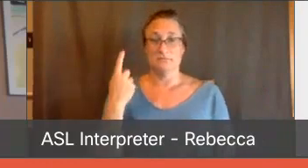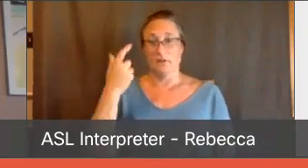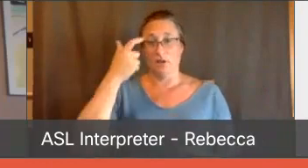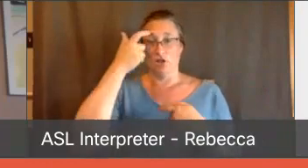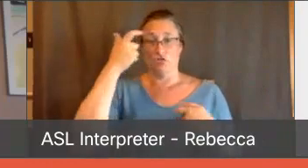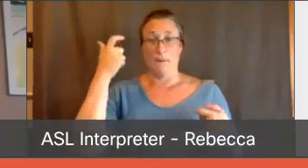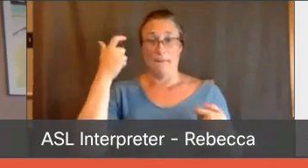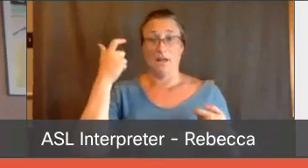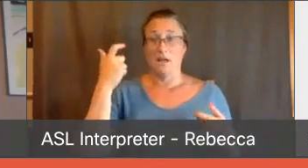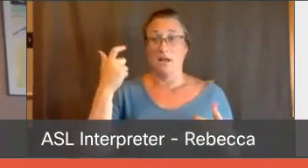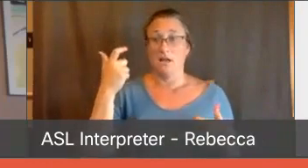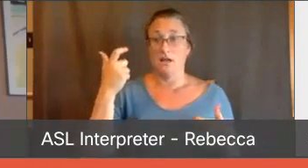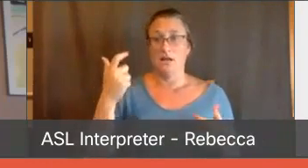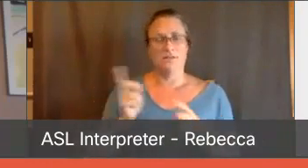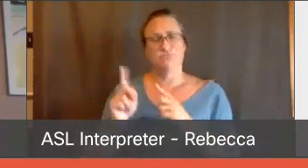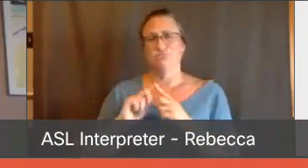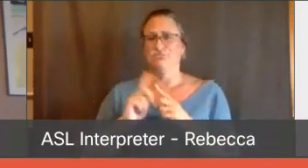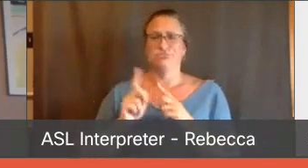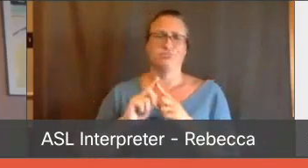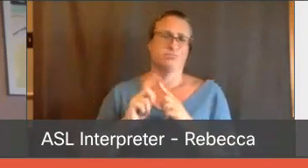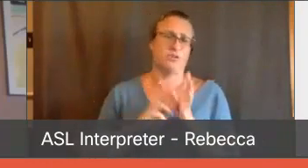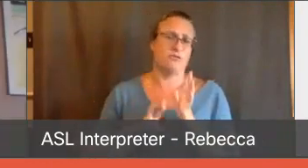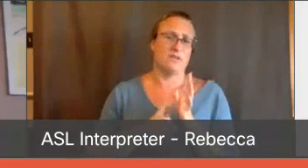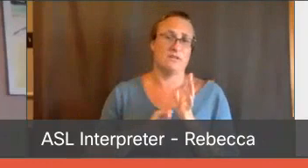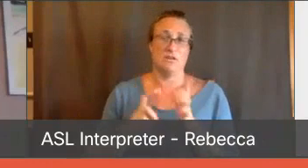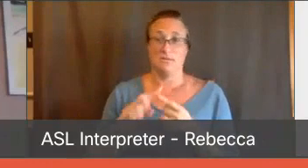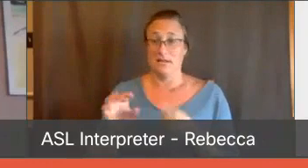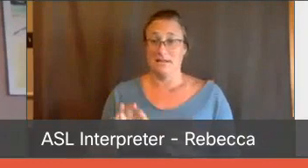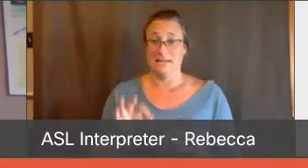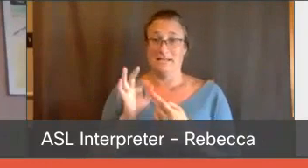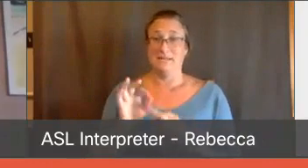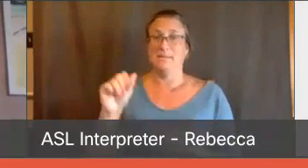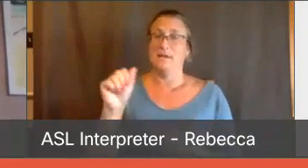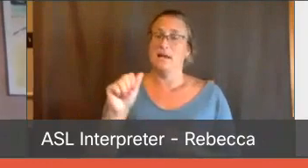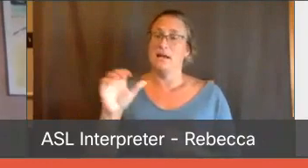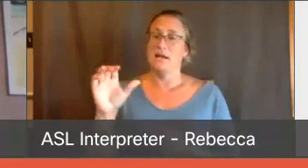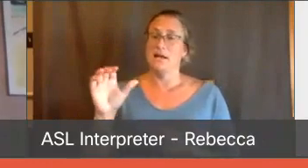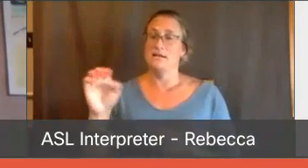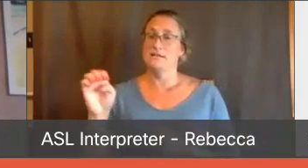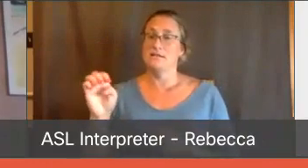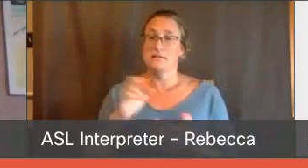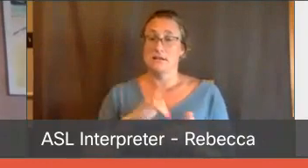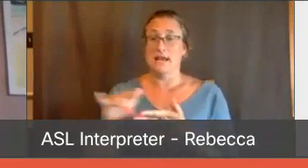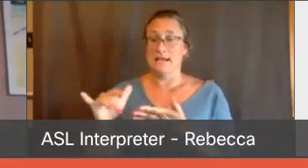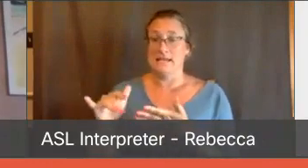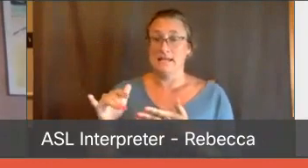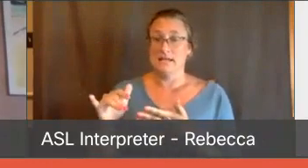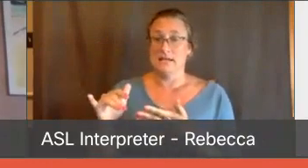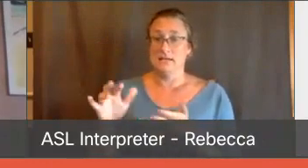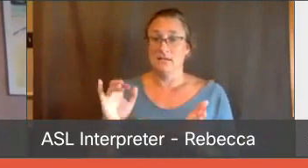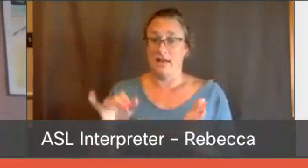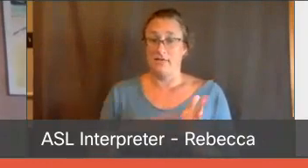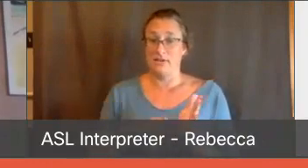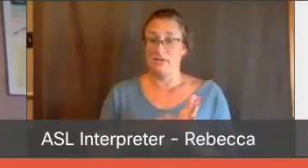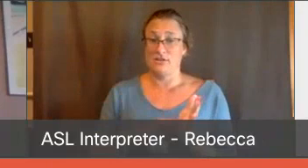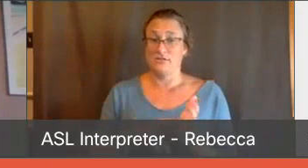through countless research, but specifically with the Adverse Childhood Experiences study, is that people with